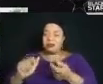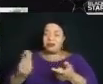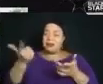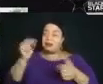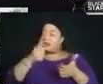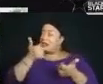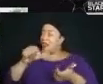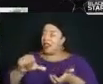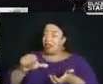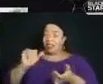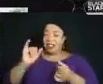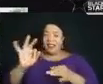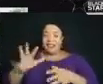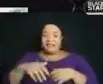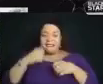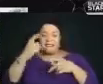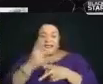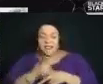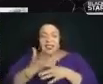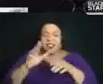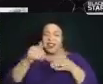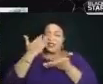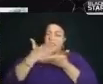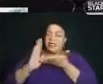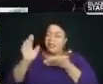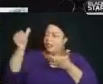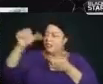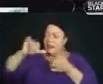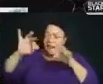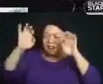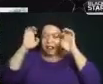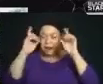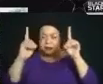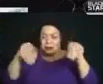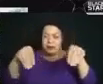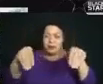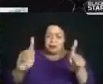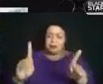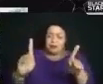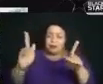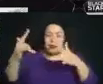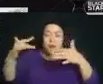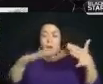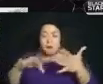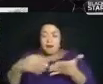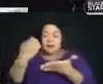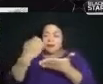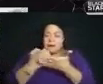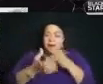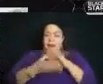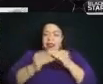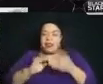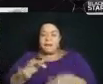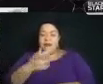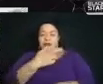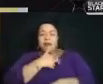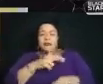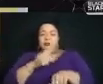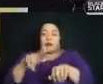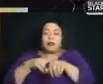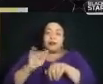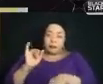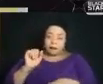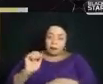of religious nationalism. Here we are today. This level of poverty and